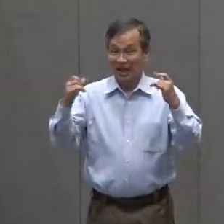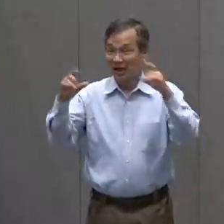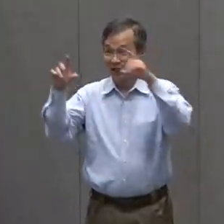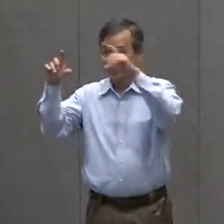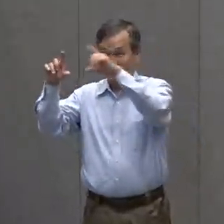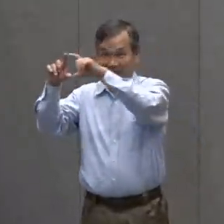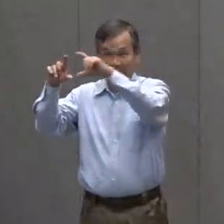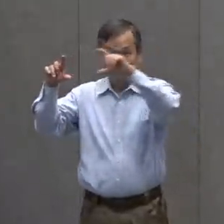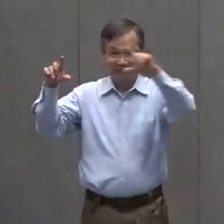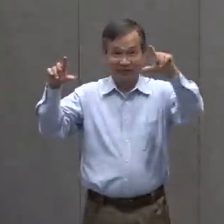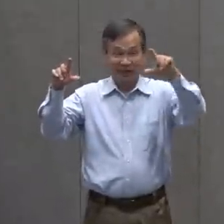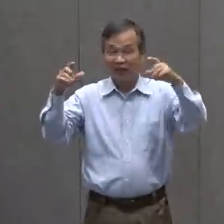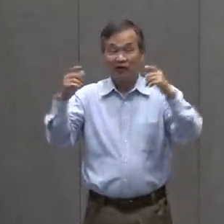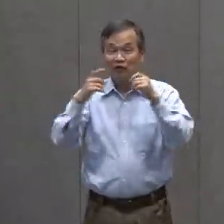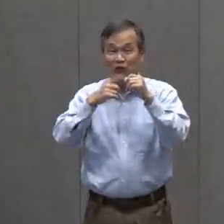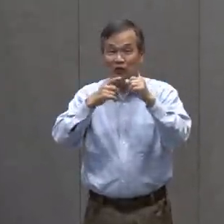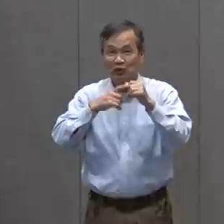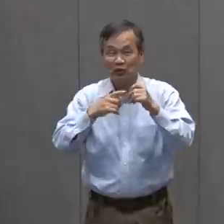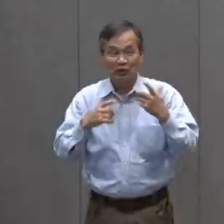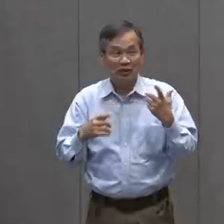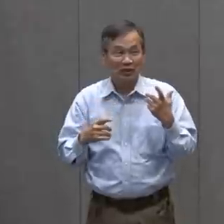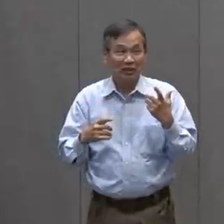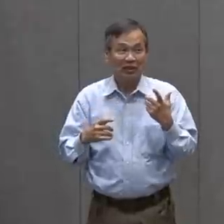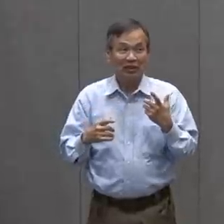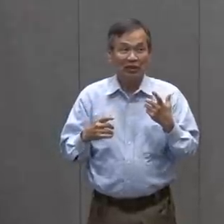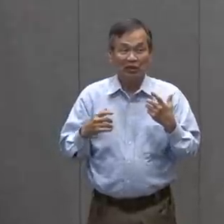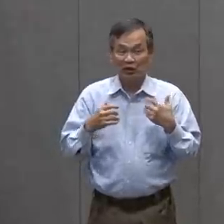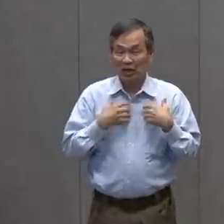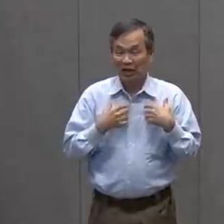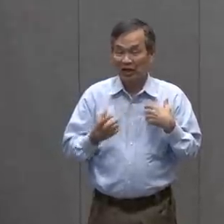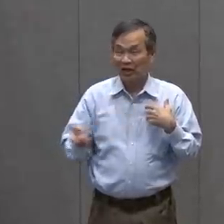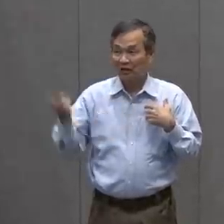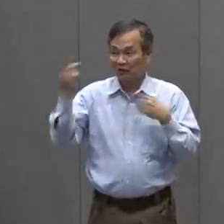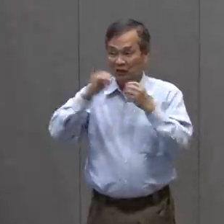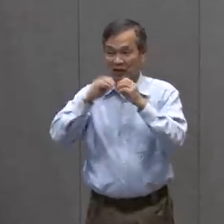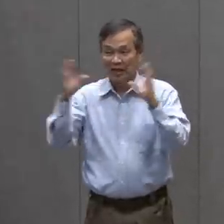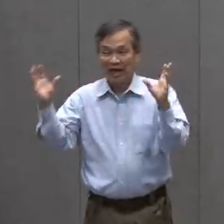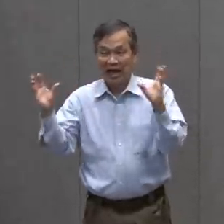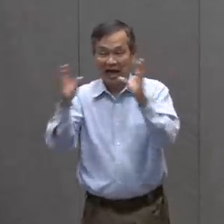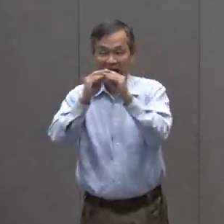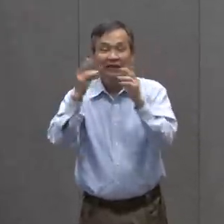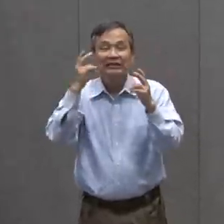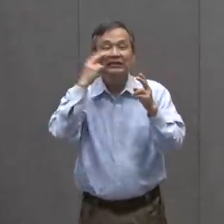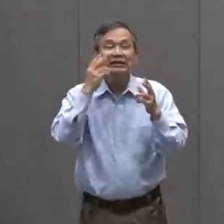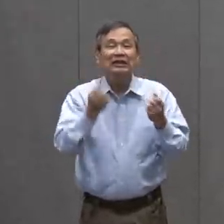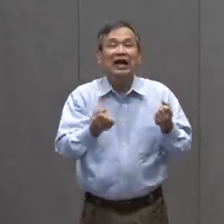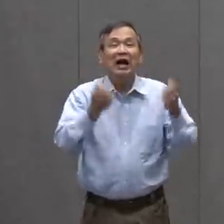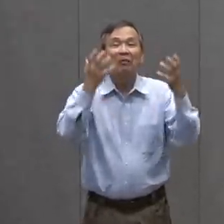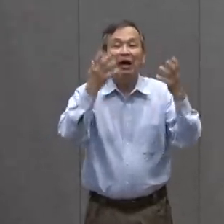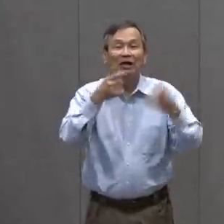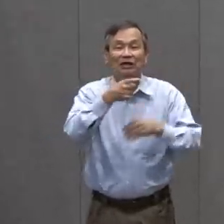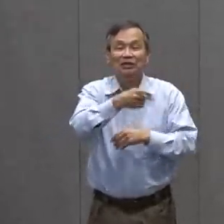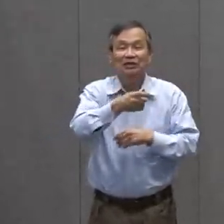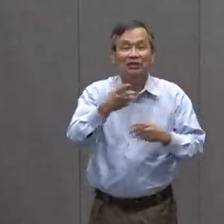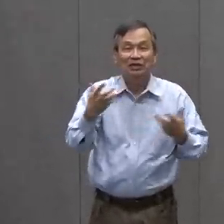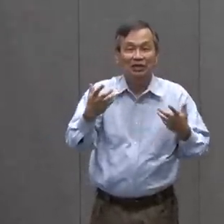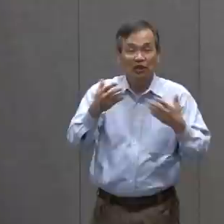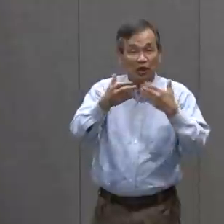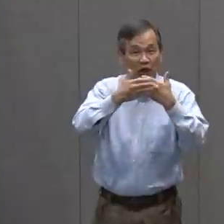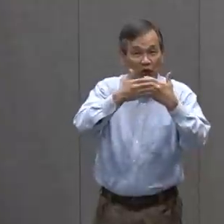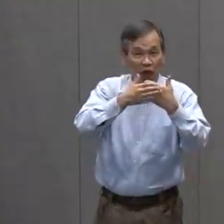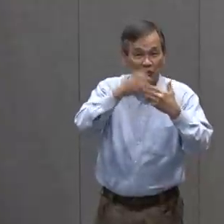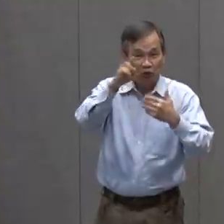in the first game is to take your two numbers, add them up, and see how far you are away from